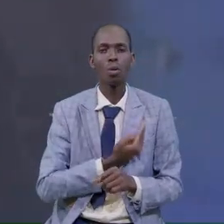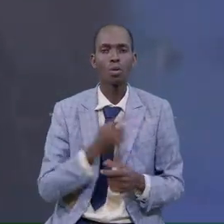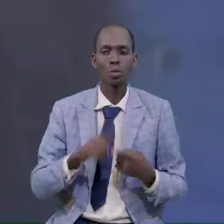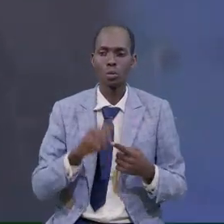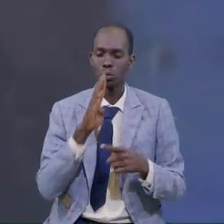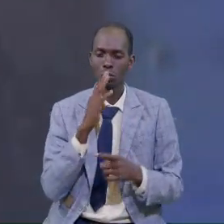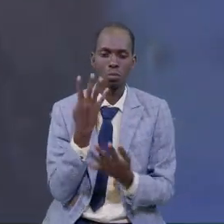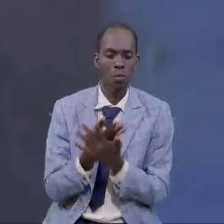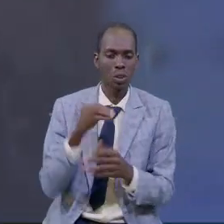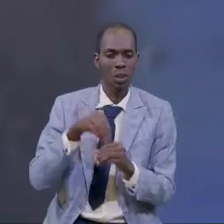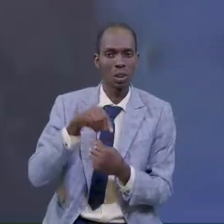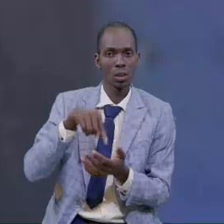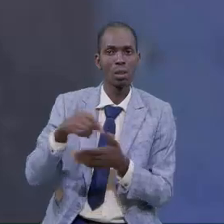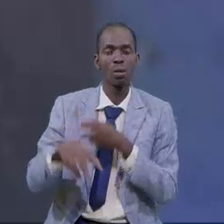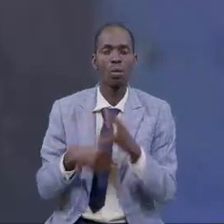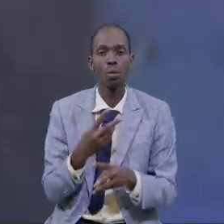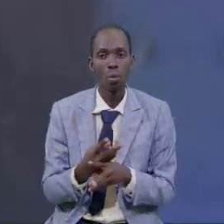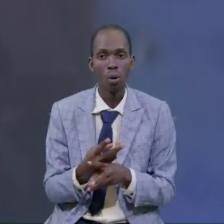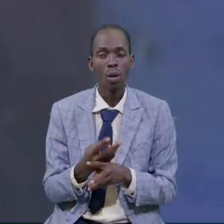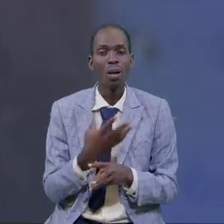allow me to use the word,